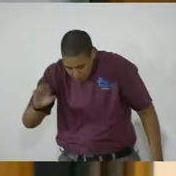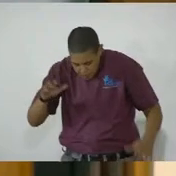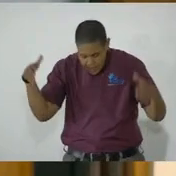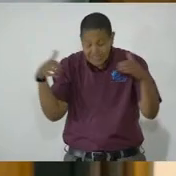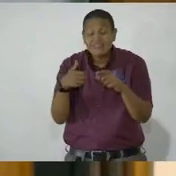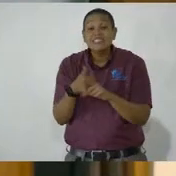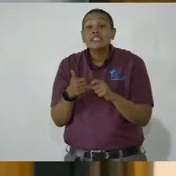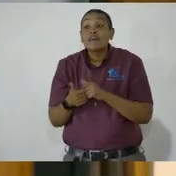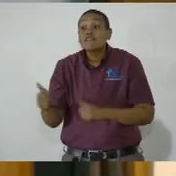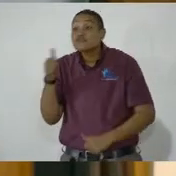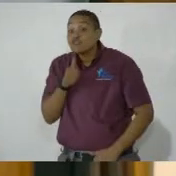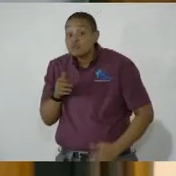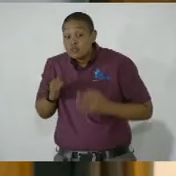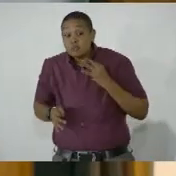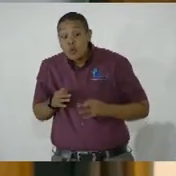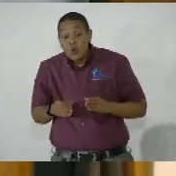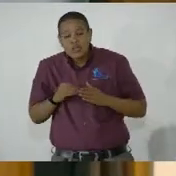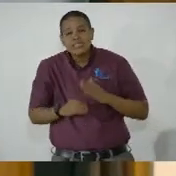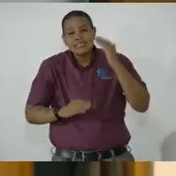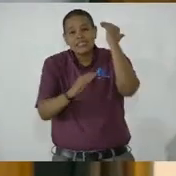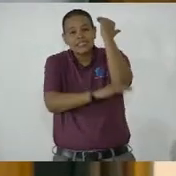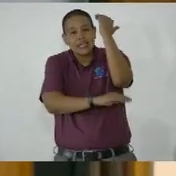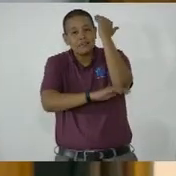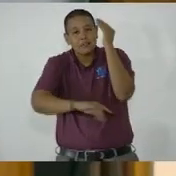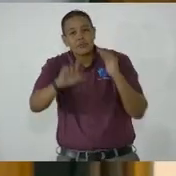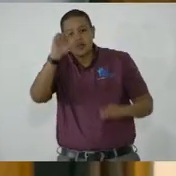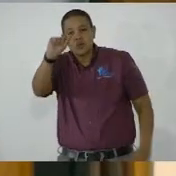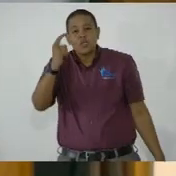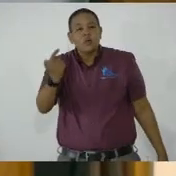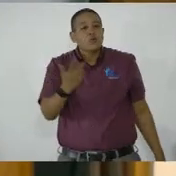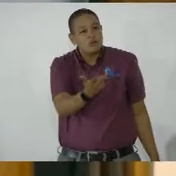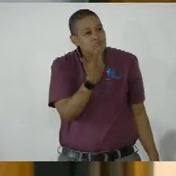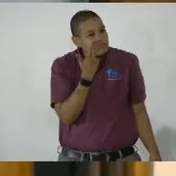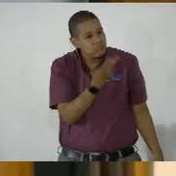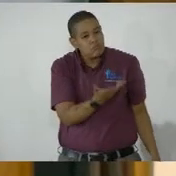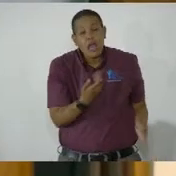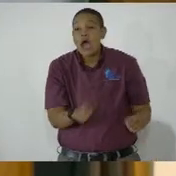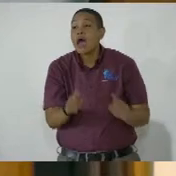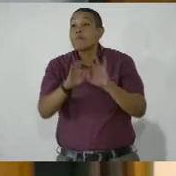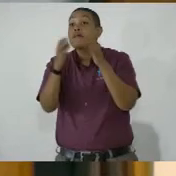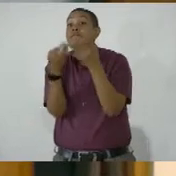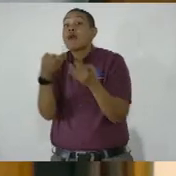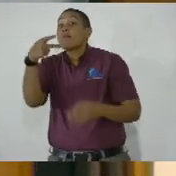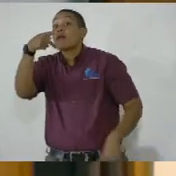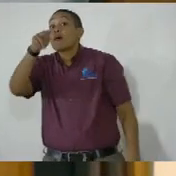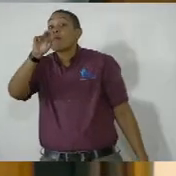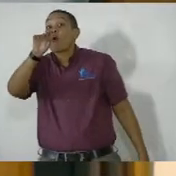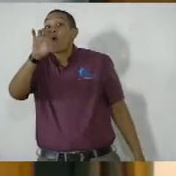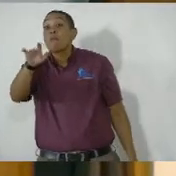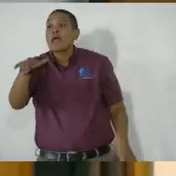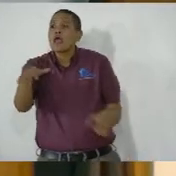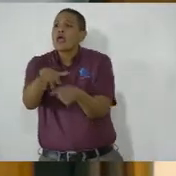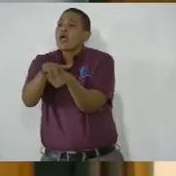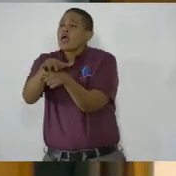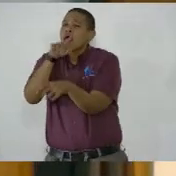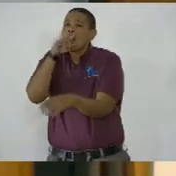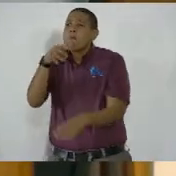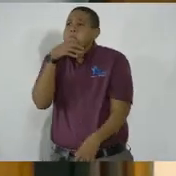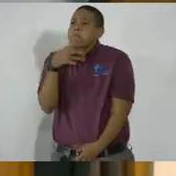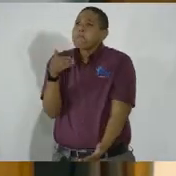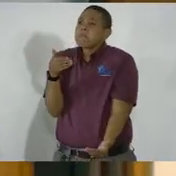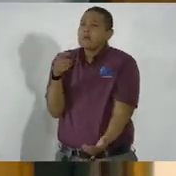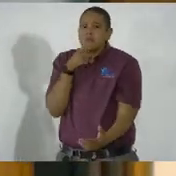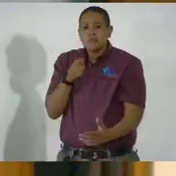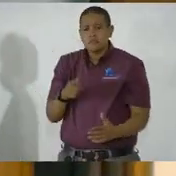Supreme Court in September 2021. The Family and Probate Division is equipped with dedicated